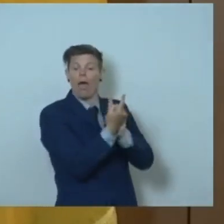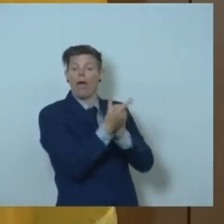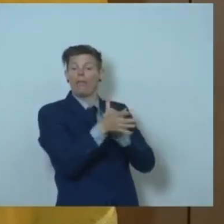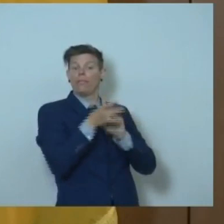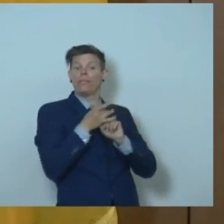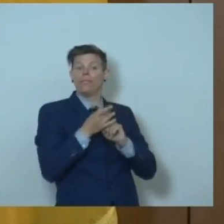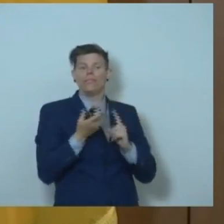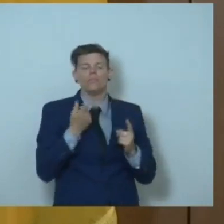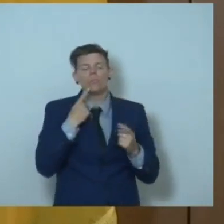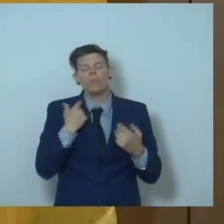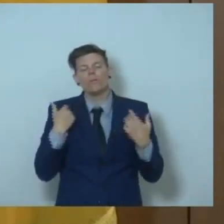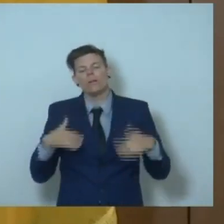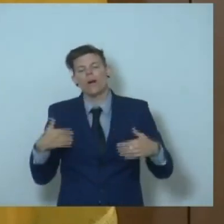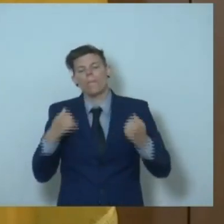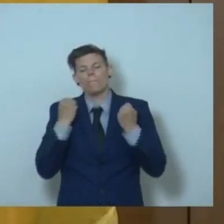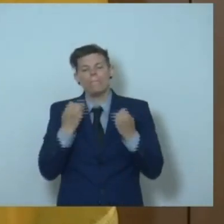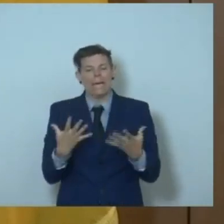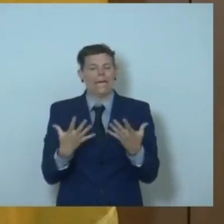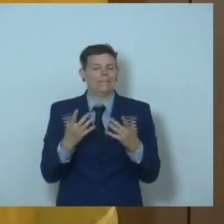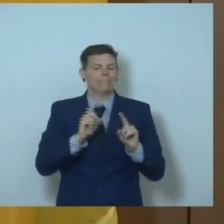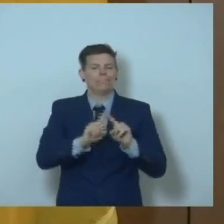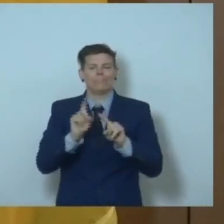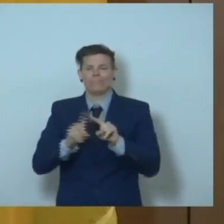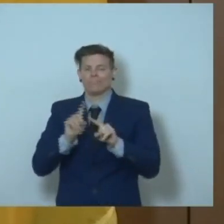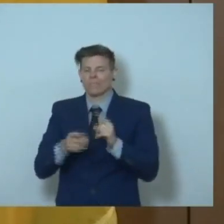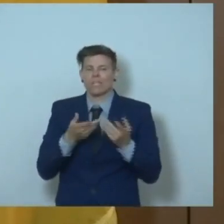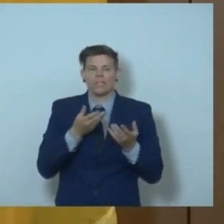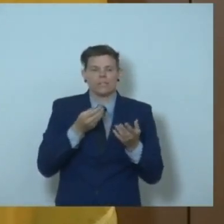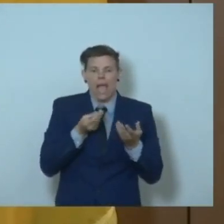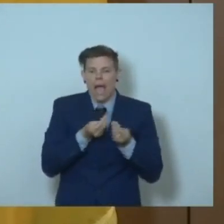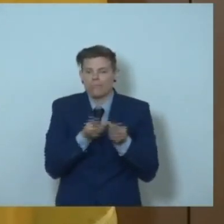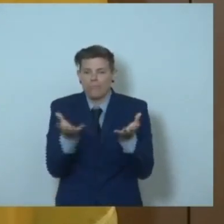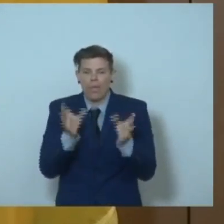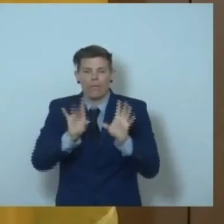virus travels. Food has to come in. Medical supplies